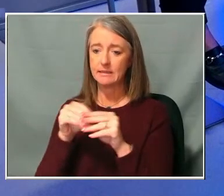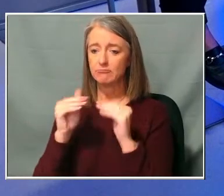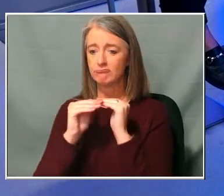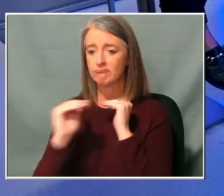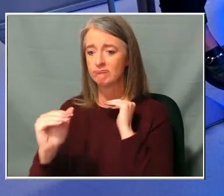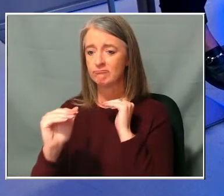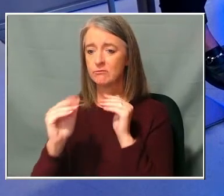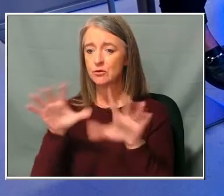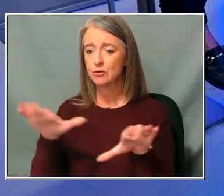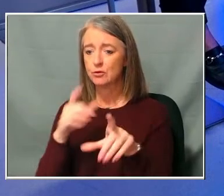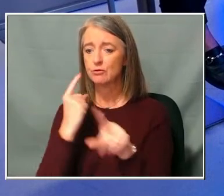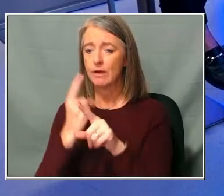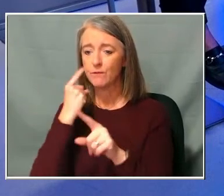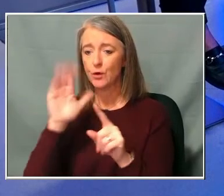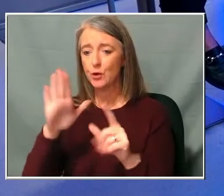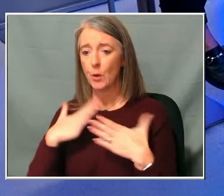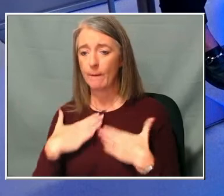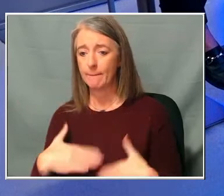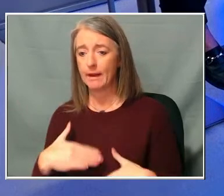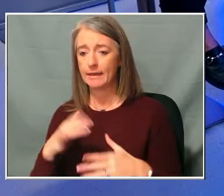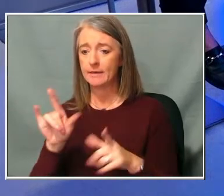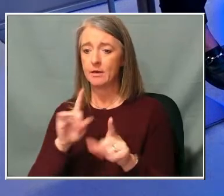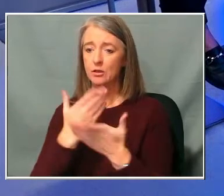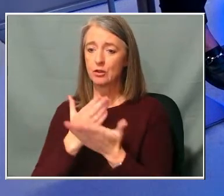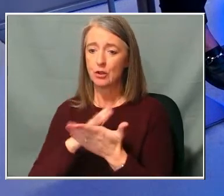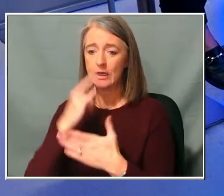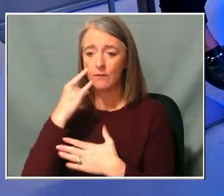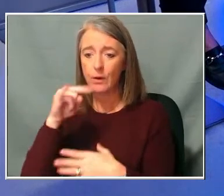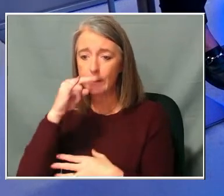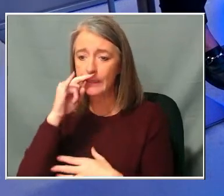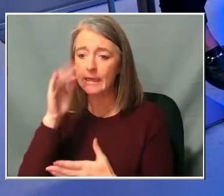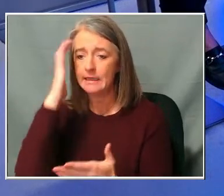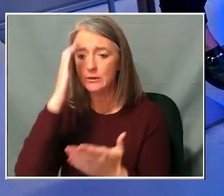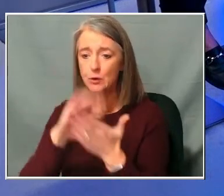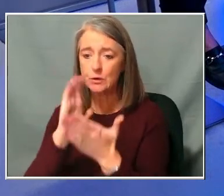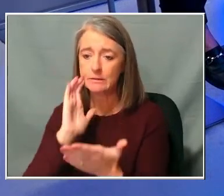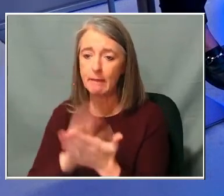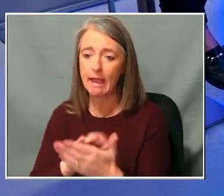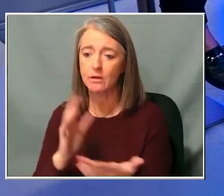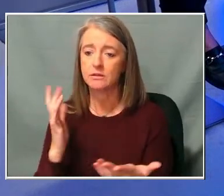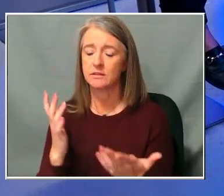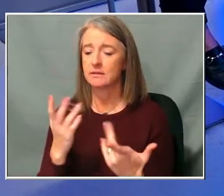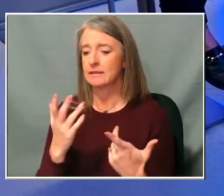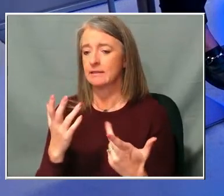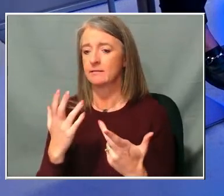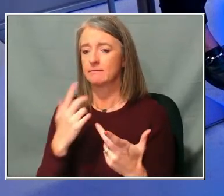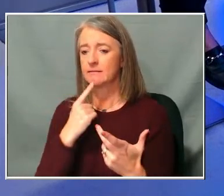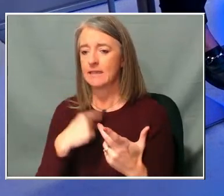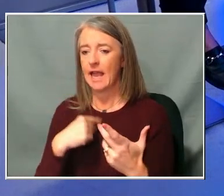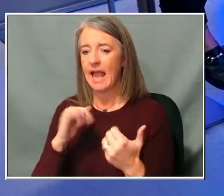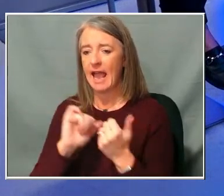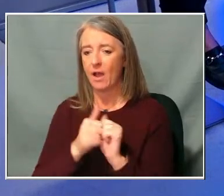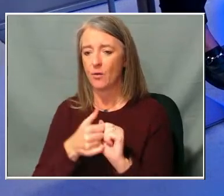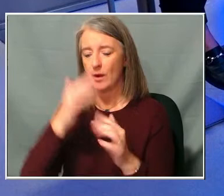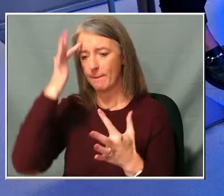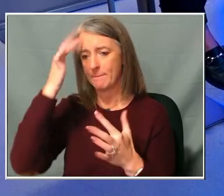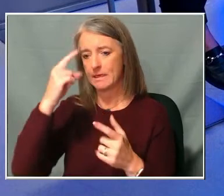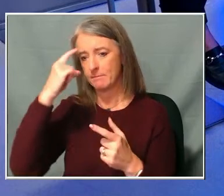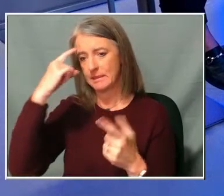body, but also cooking for your kids or your spouse. So talk a little bit about how the mental health aspect and how we get